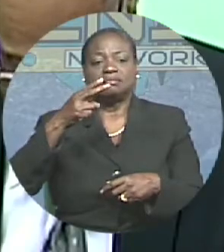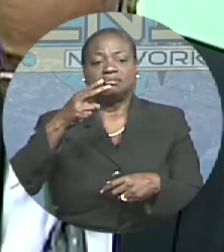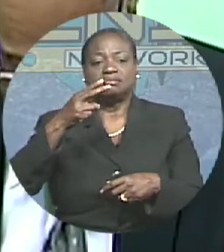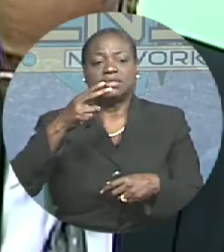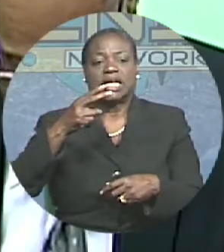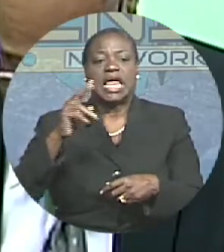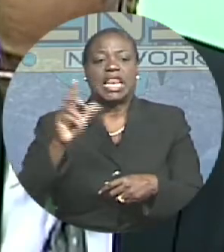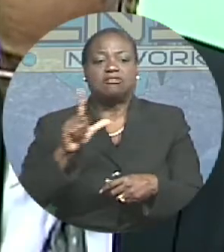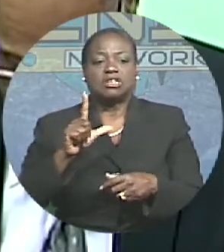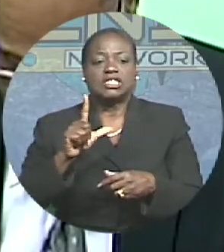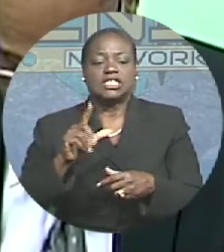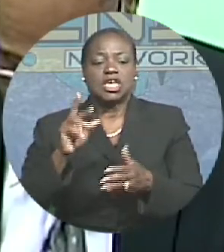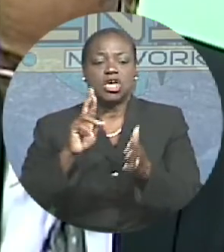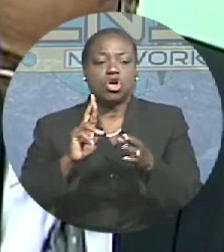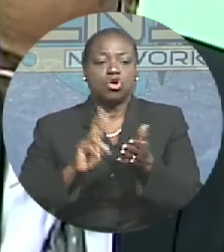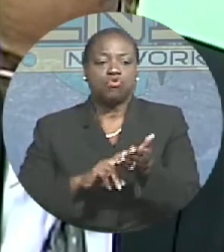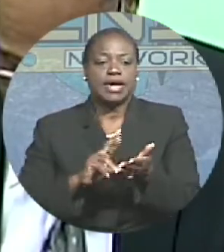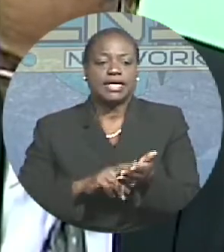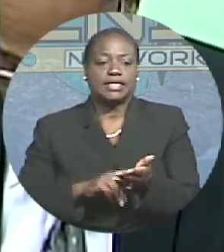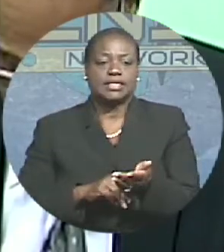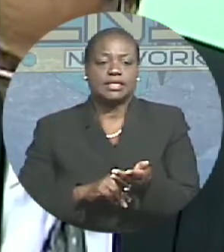capability. And so